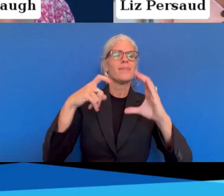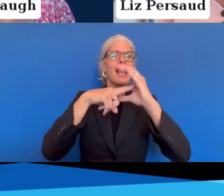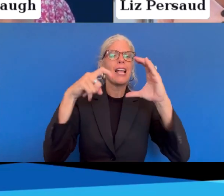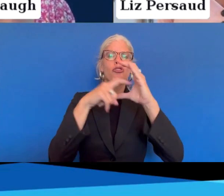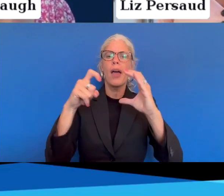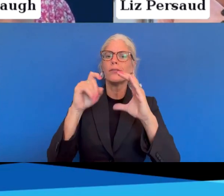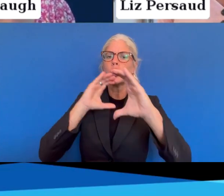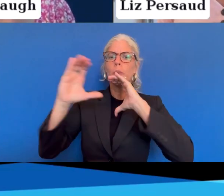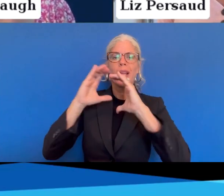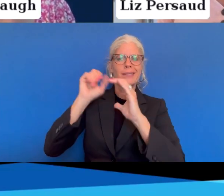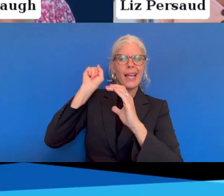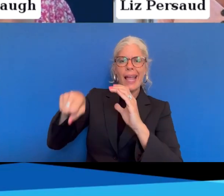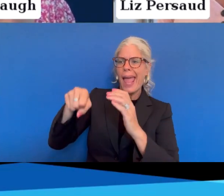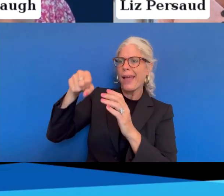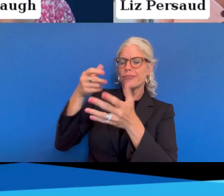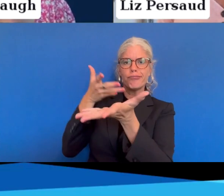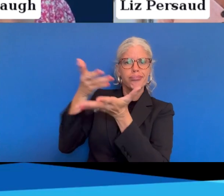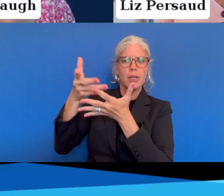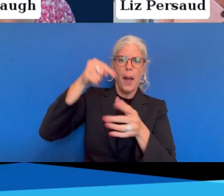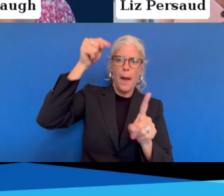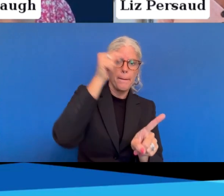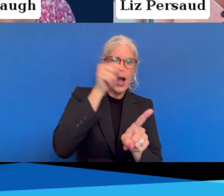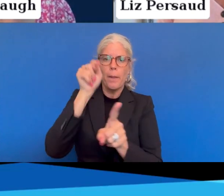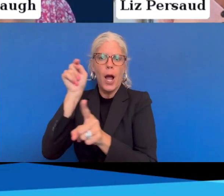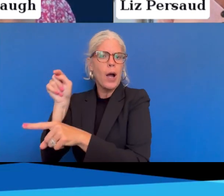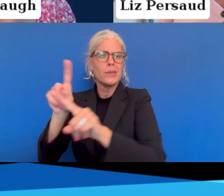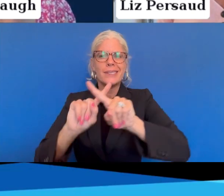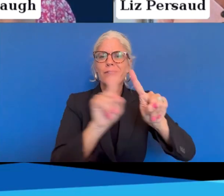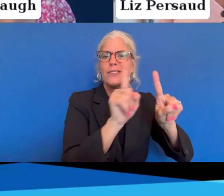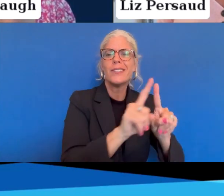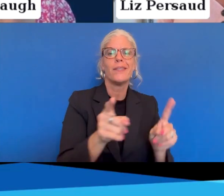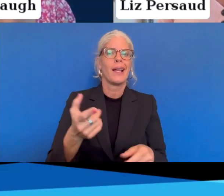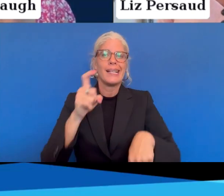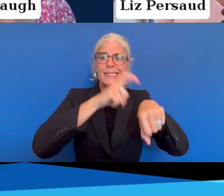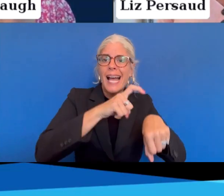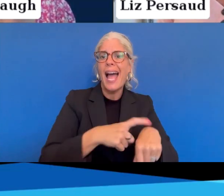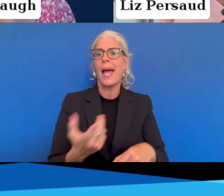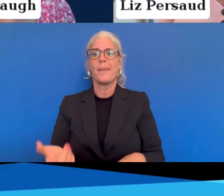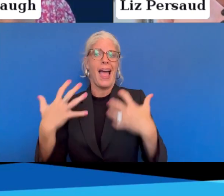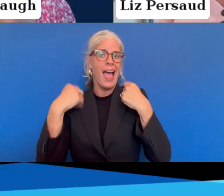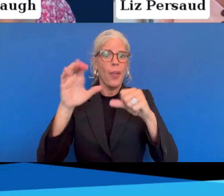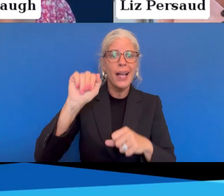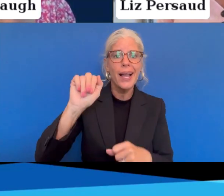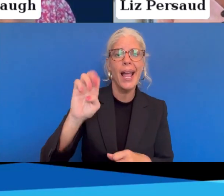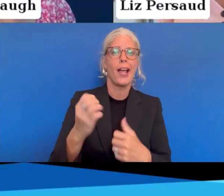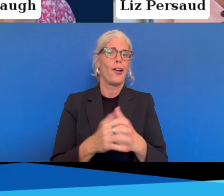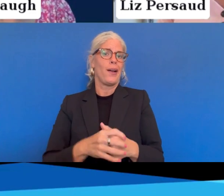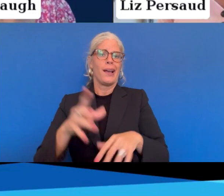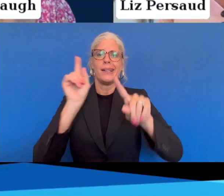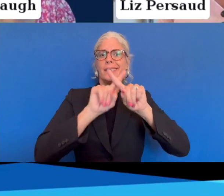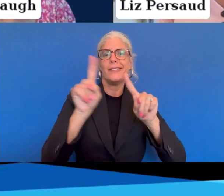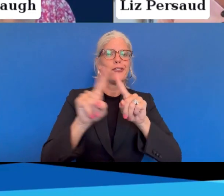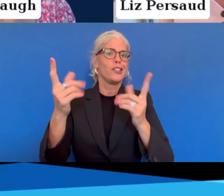can electronically communicate and dial down your crazy, dial down your time of thinking about healthcare, dial down